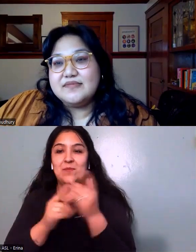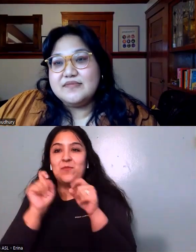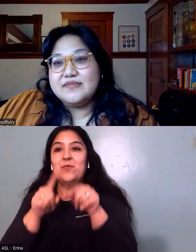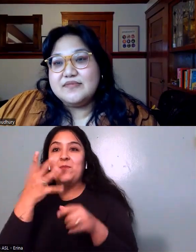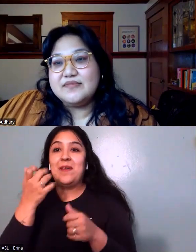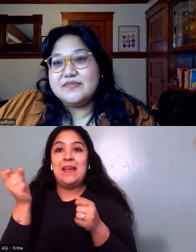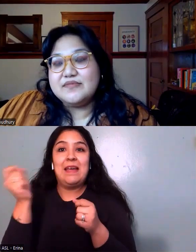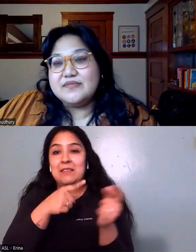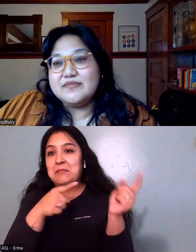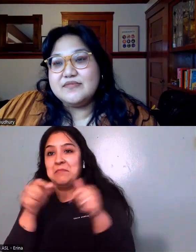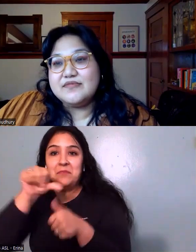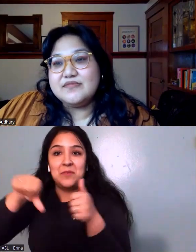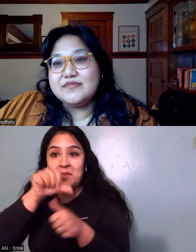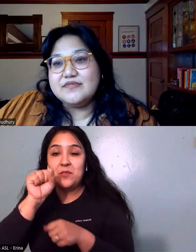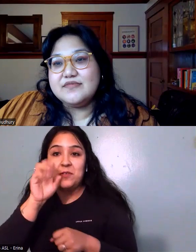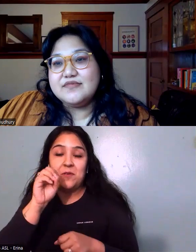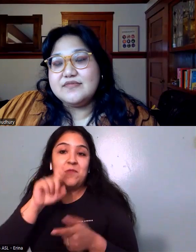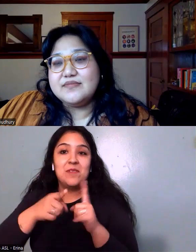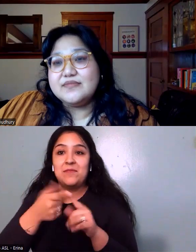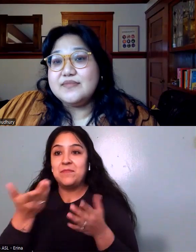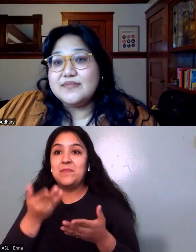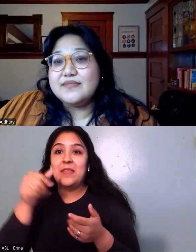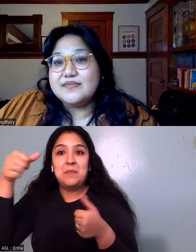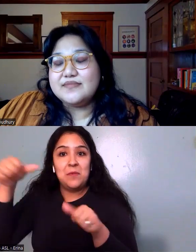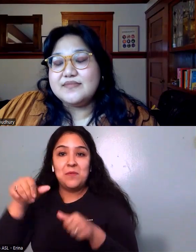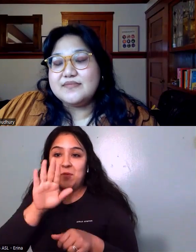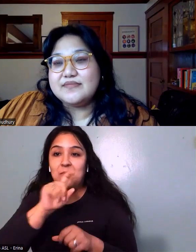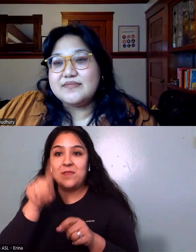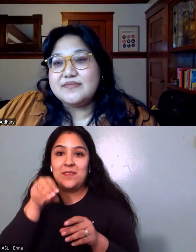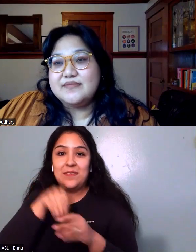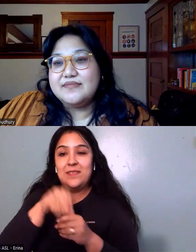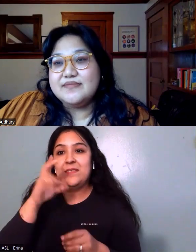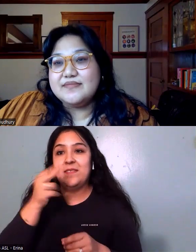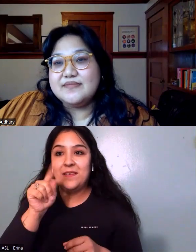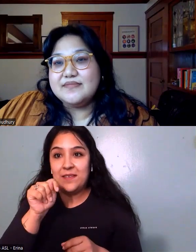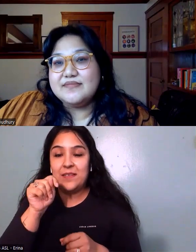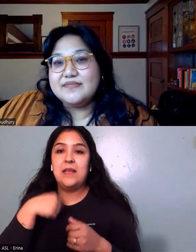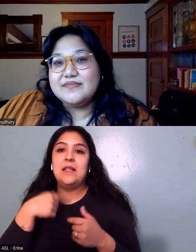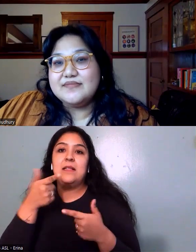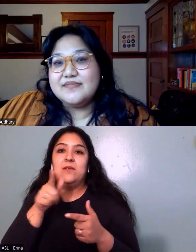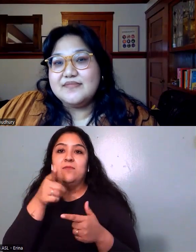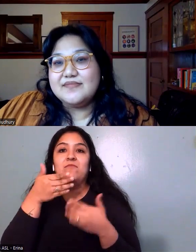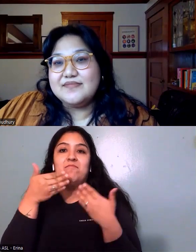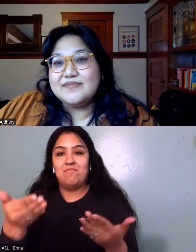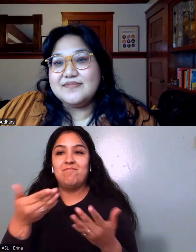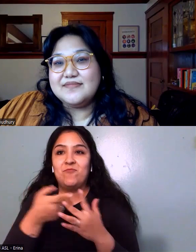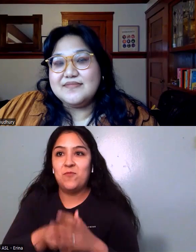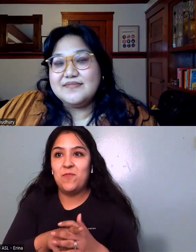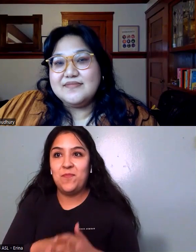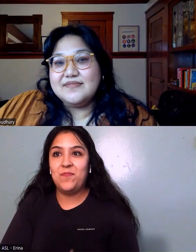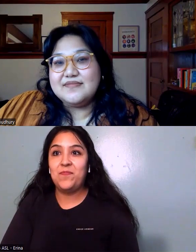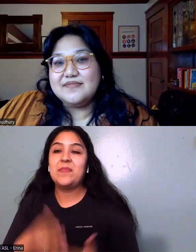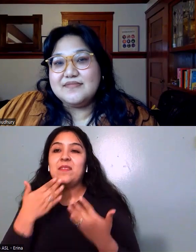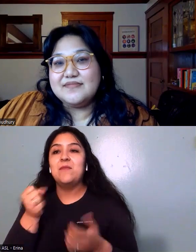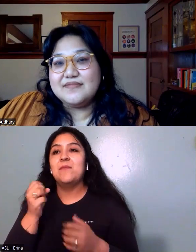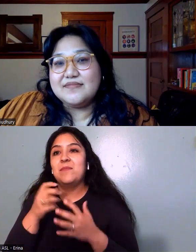chat can also post questions, and I'll highlight those for y'all. But I'll let you start where you want to start. Thank you so much. We want to